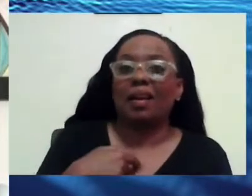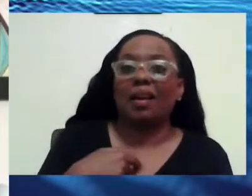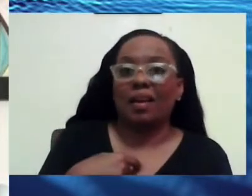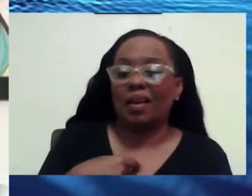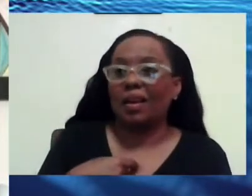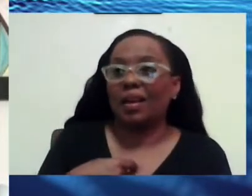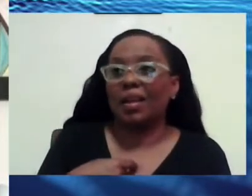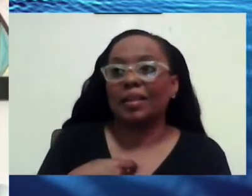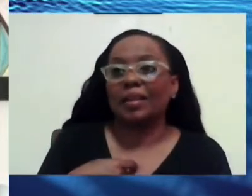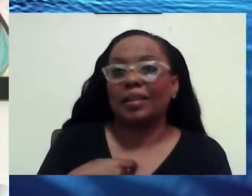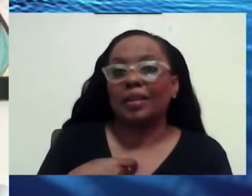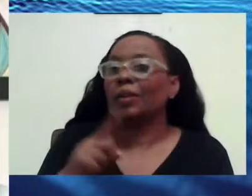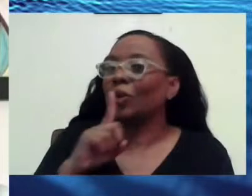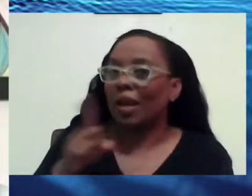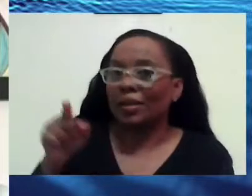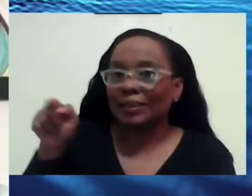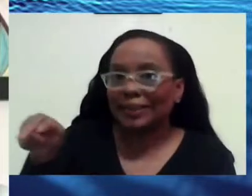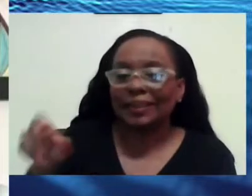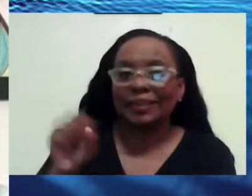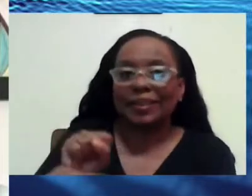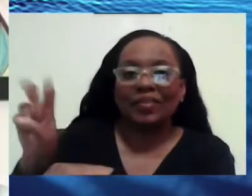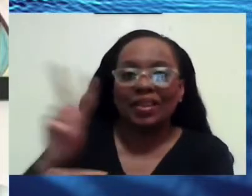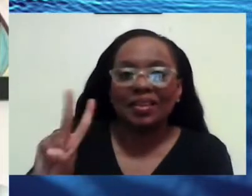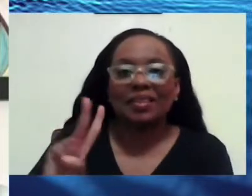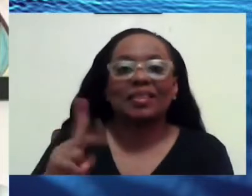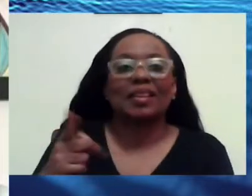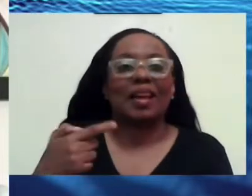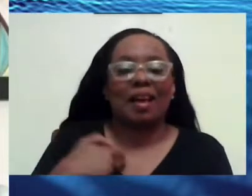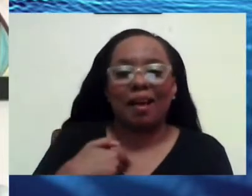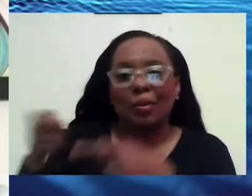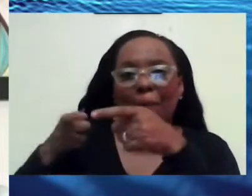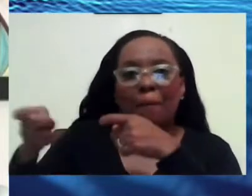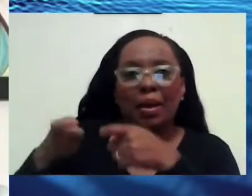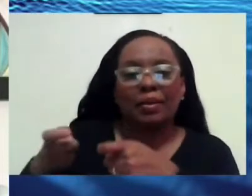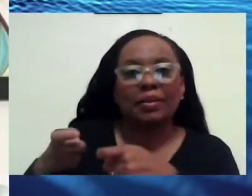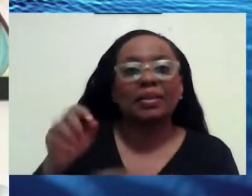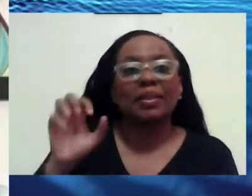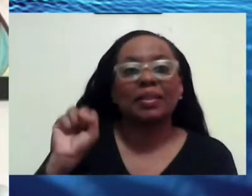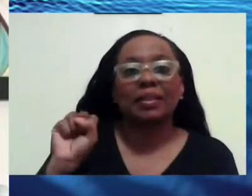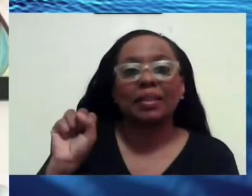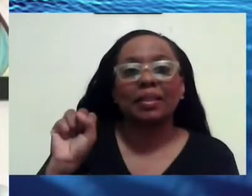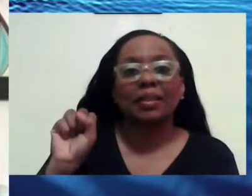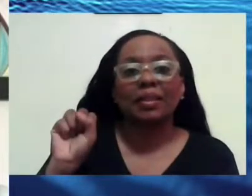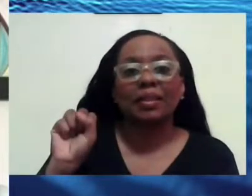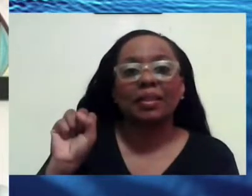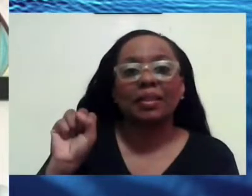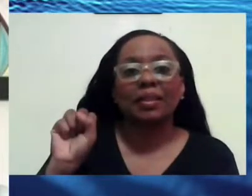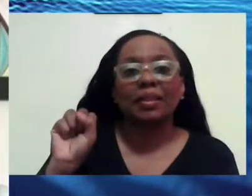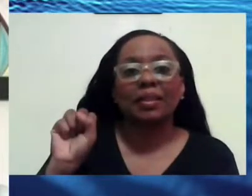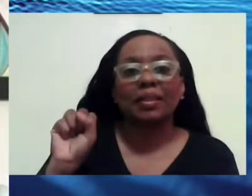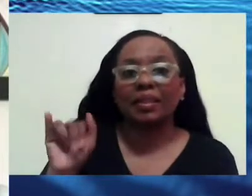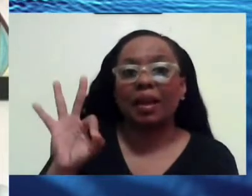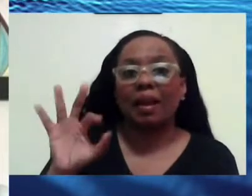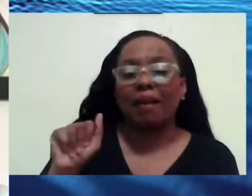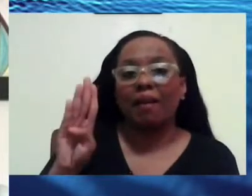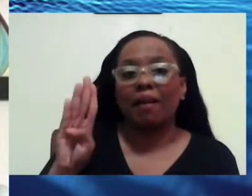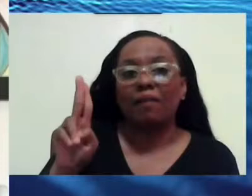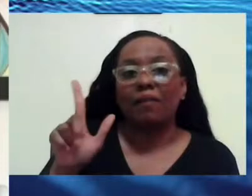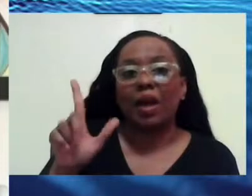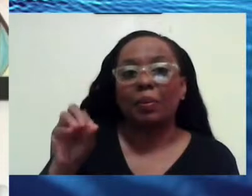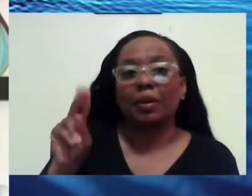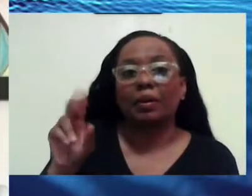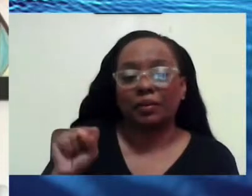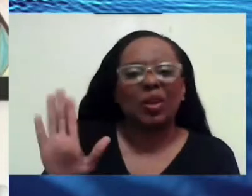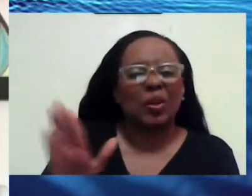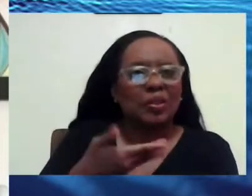artists. And I've had the extension of kindness from the people of St. Vincent. I cannot even begin to imagine what they're going through. But I want